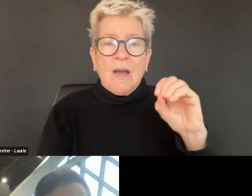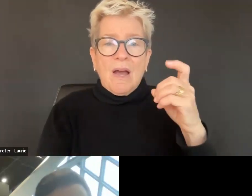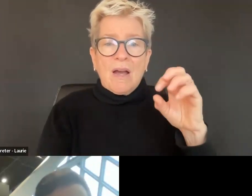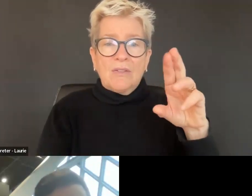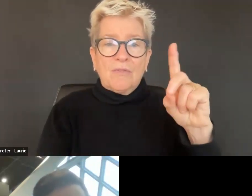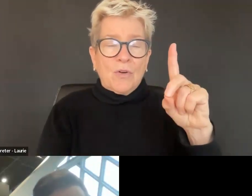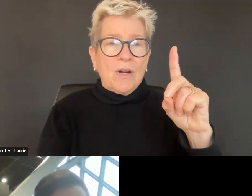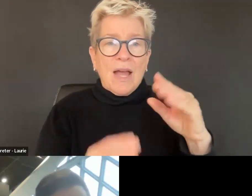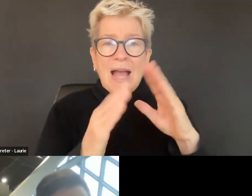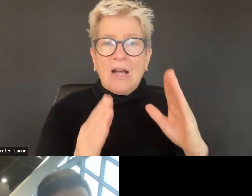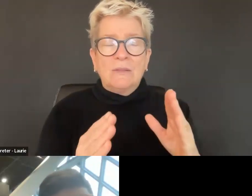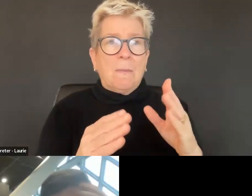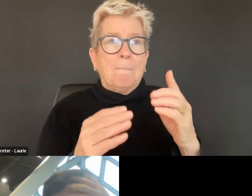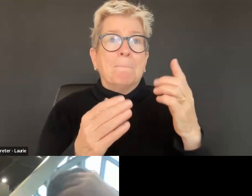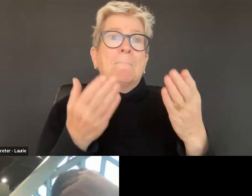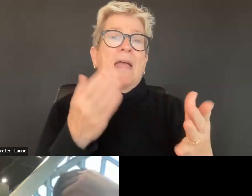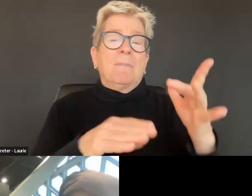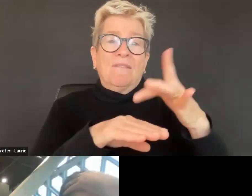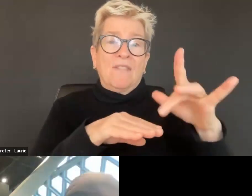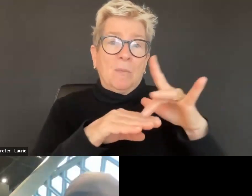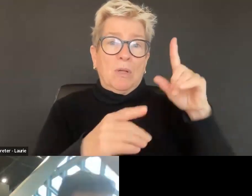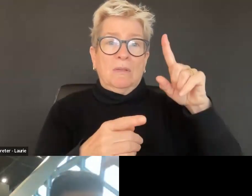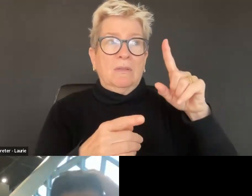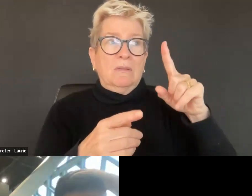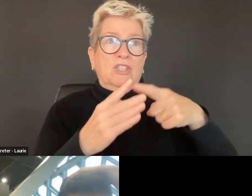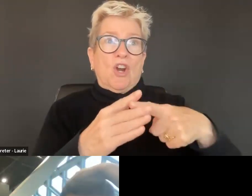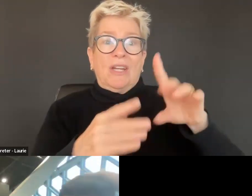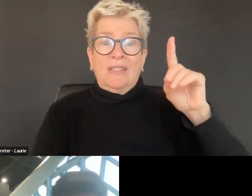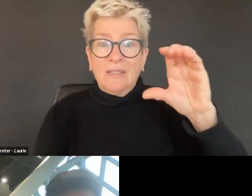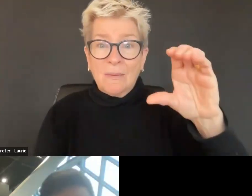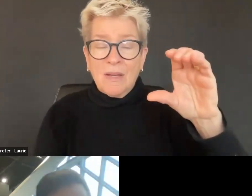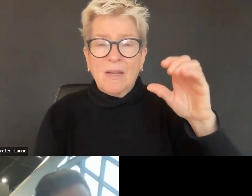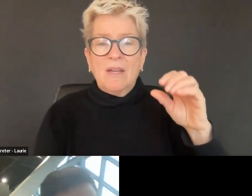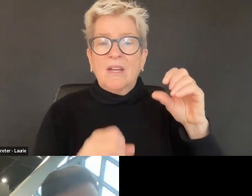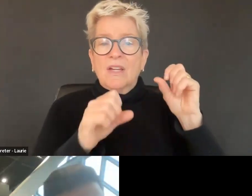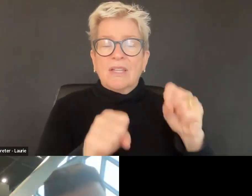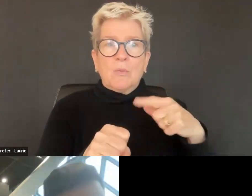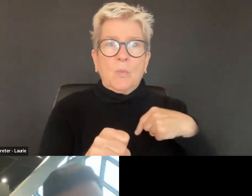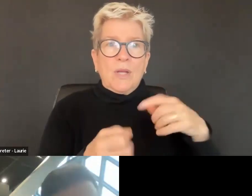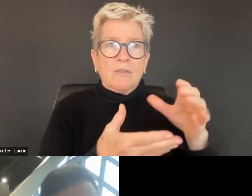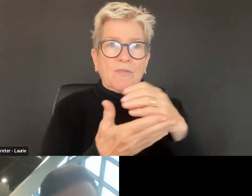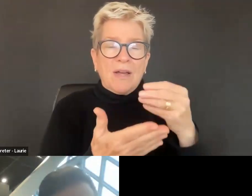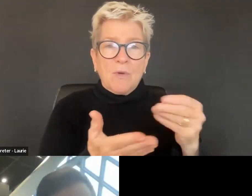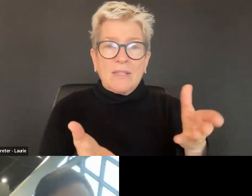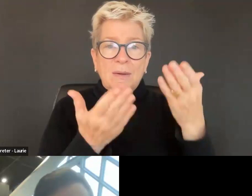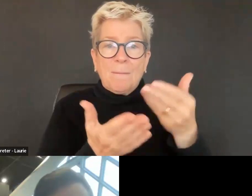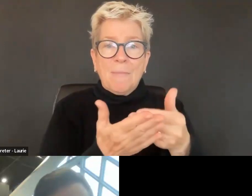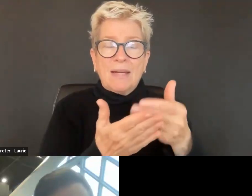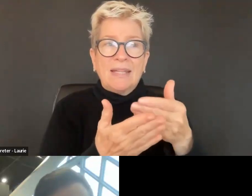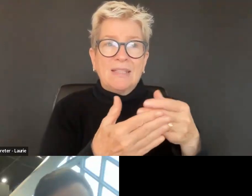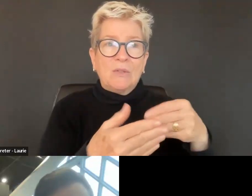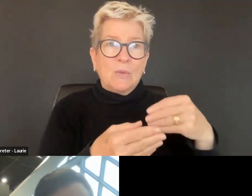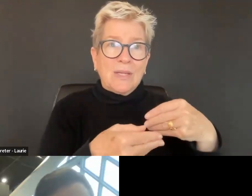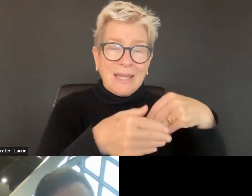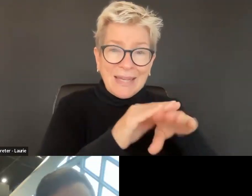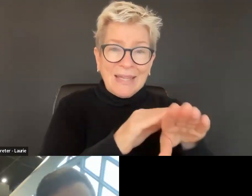December. I'm like, could we fundraise money to pay for him to get in an Oxford House earlier so that he was able to have that structure and stability? No,